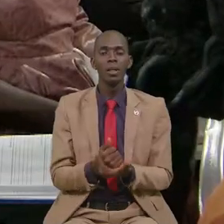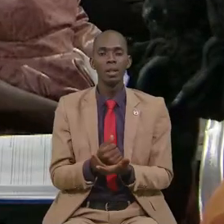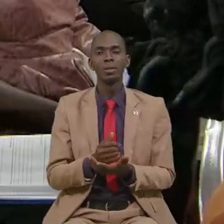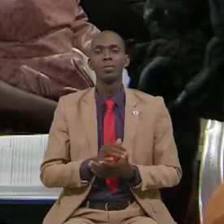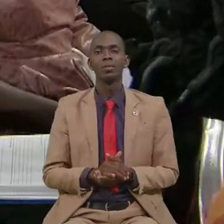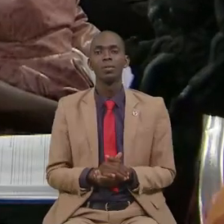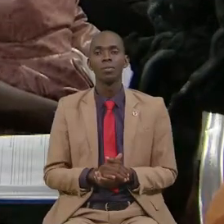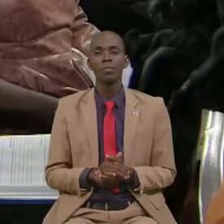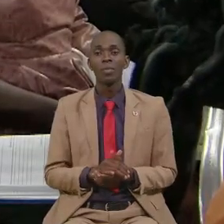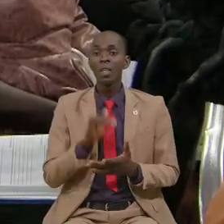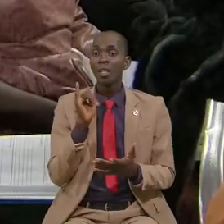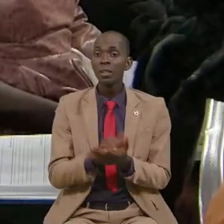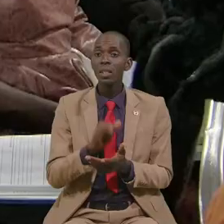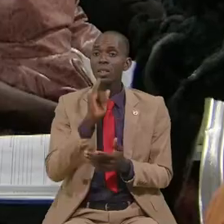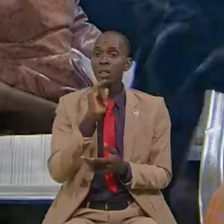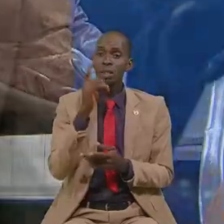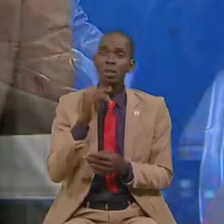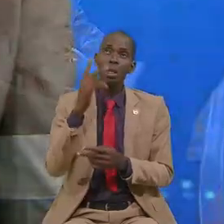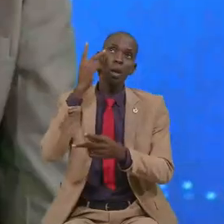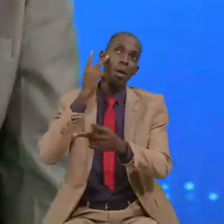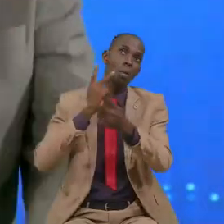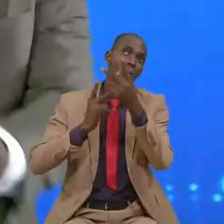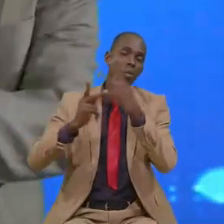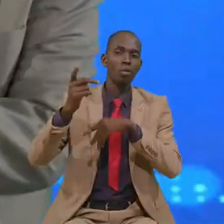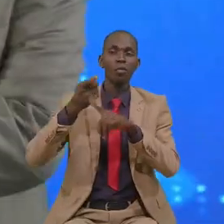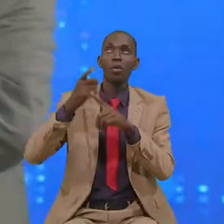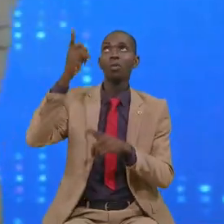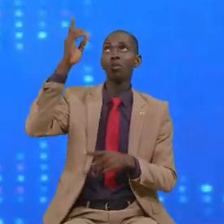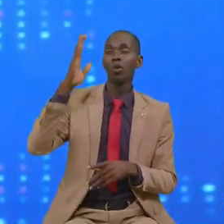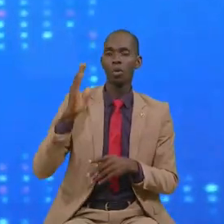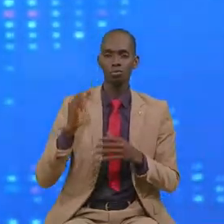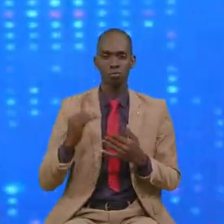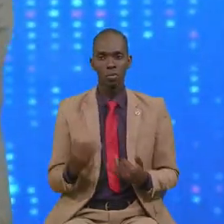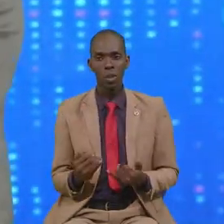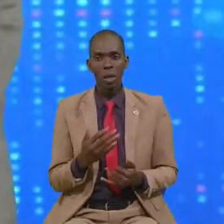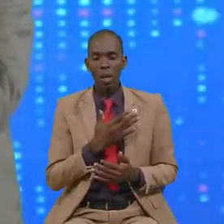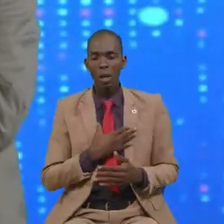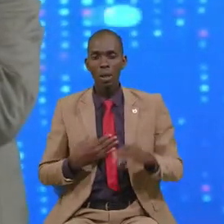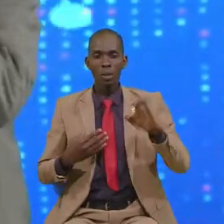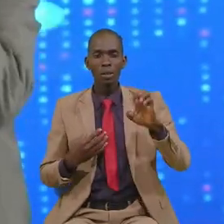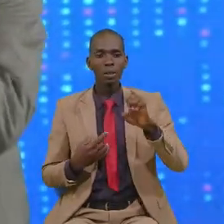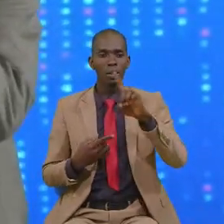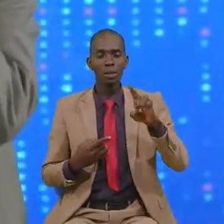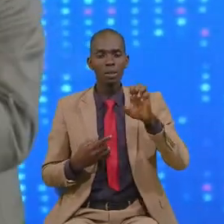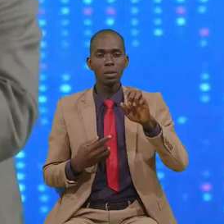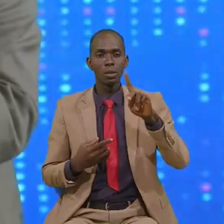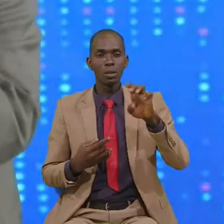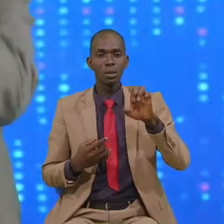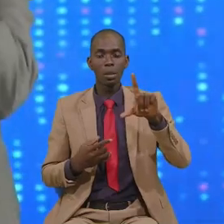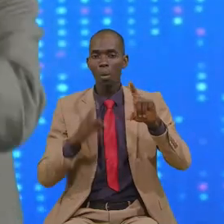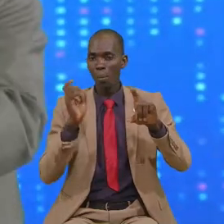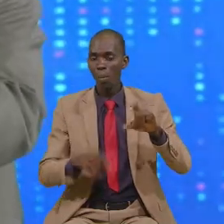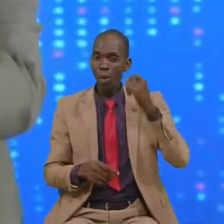That's the prophecy from God already. And Ezekiel shall understand, God had